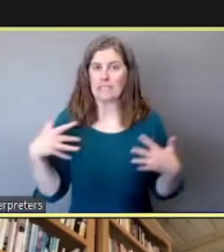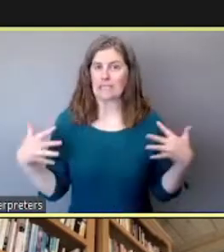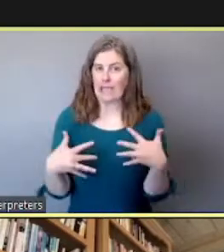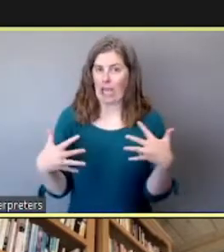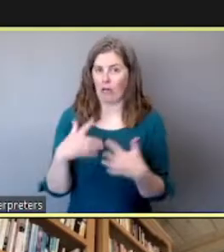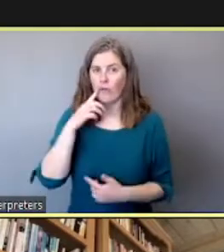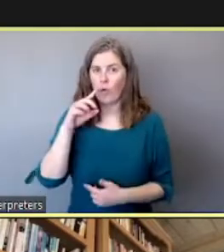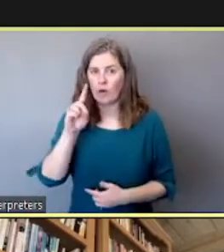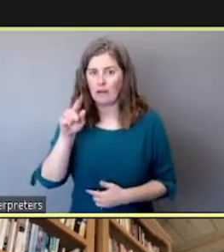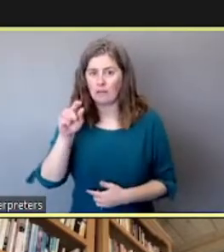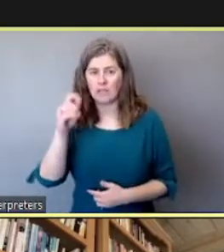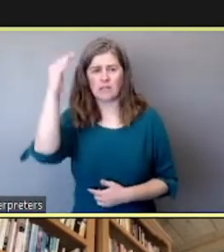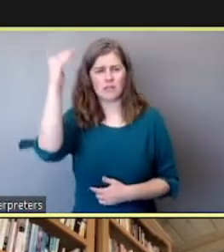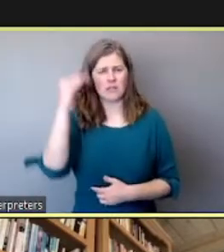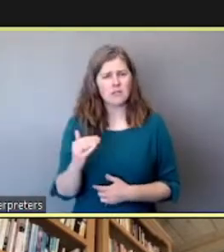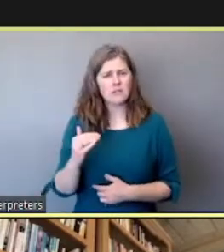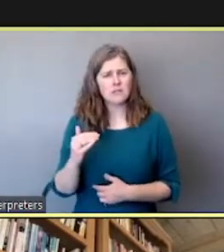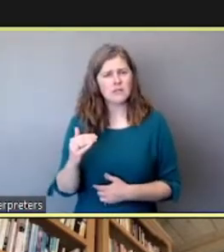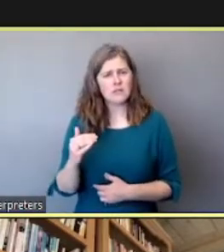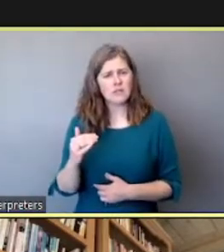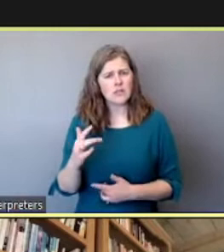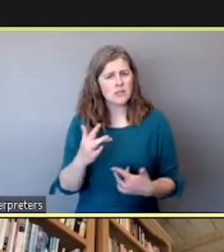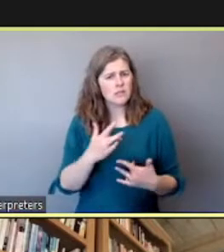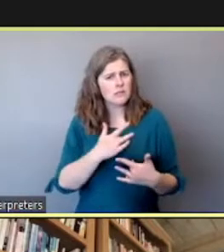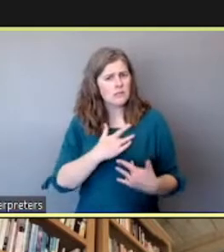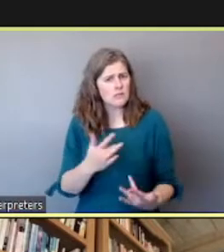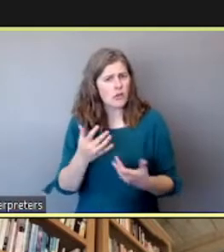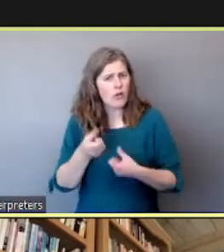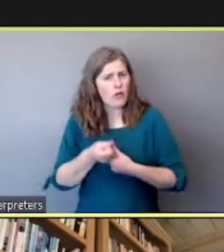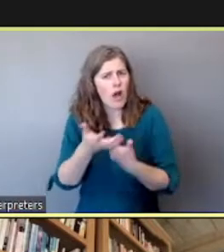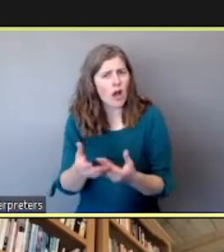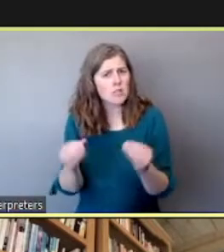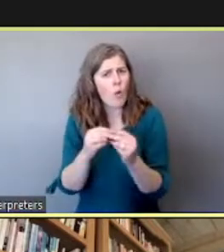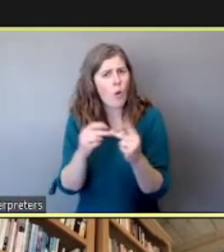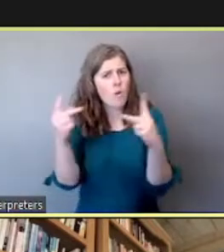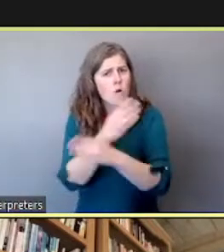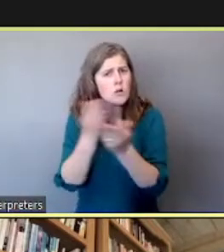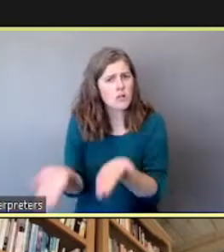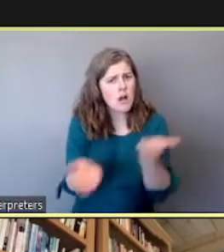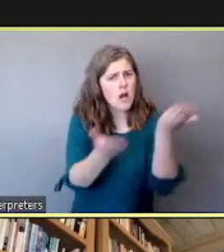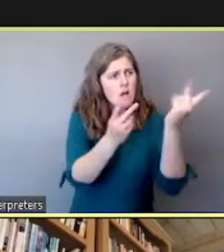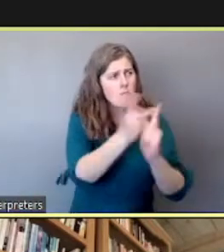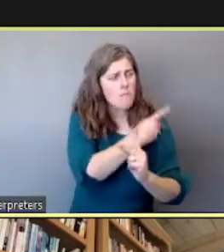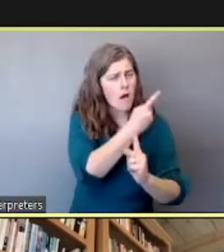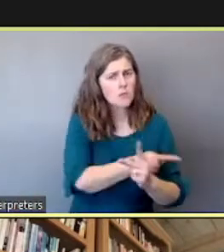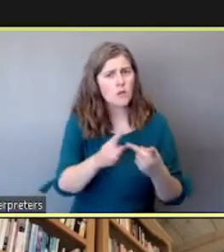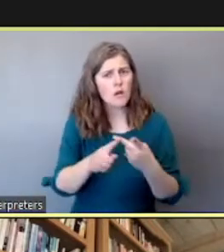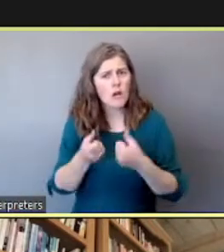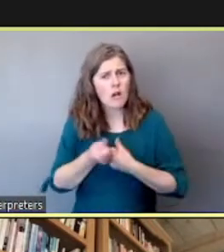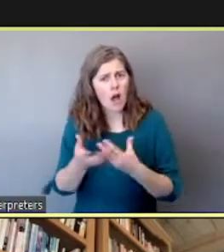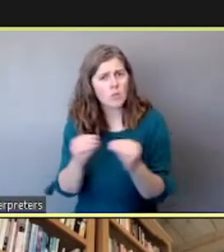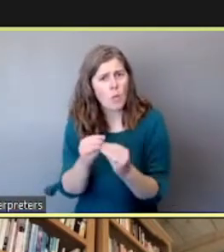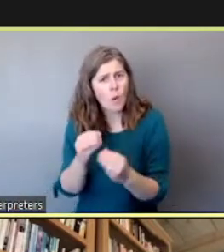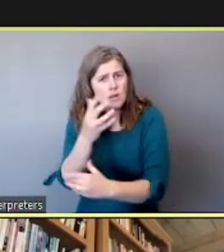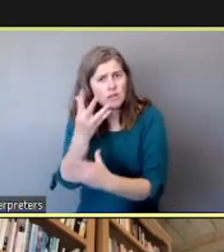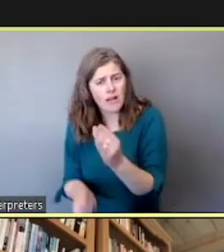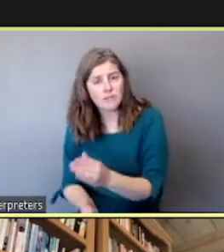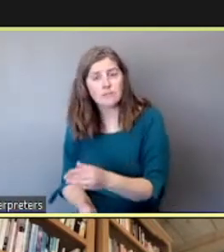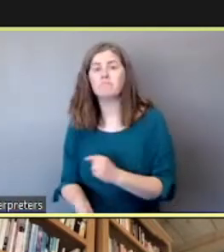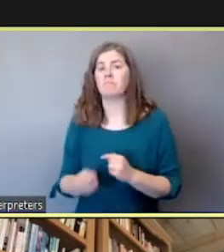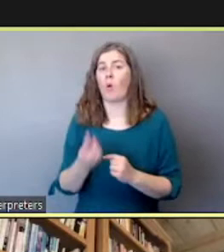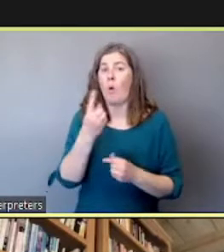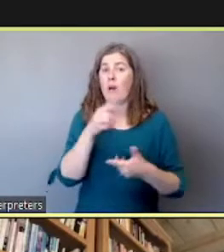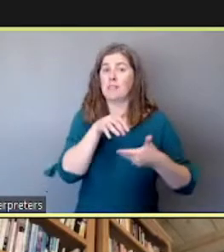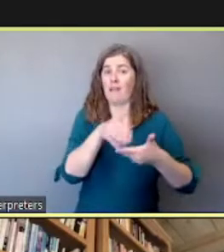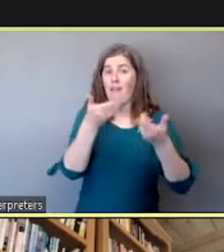2, is it likely to cause more hospitalizations and deaths? And in Scotland, where this was done, they